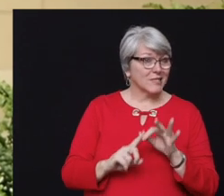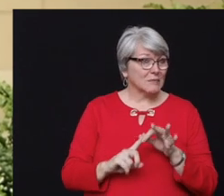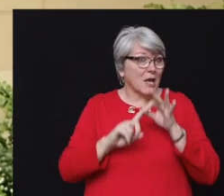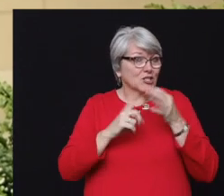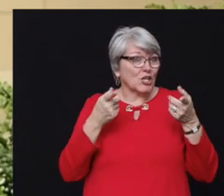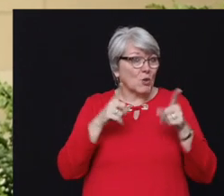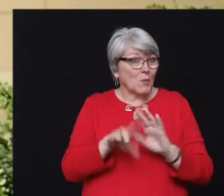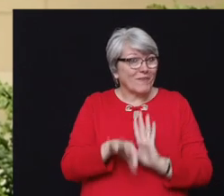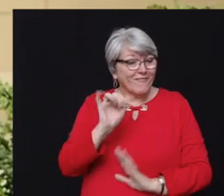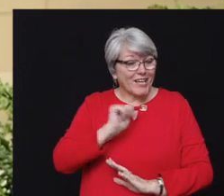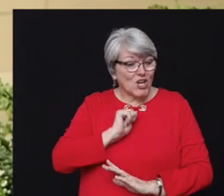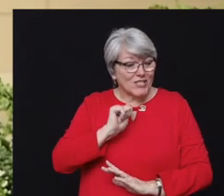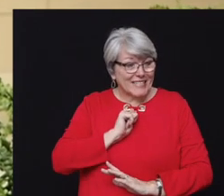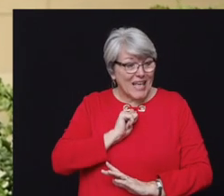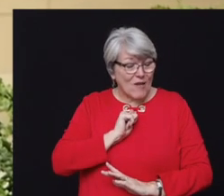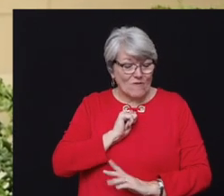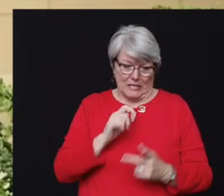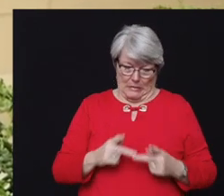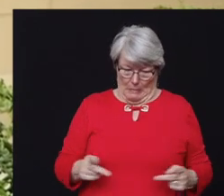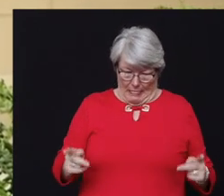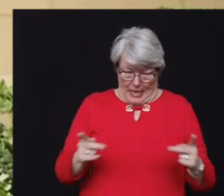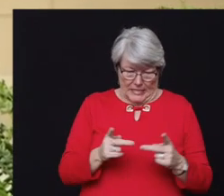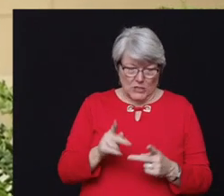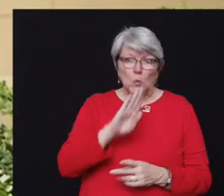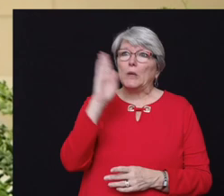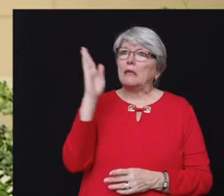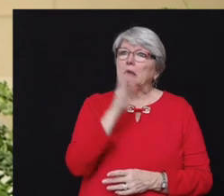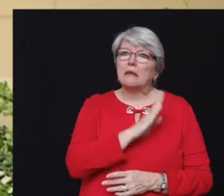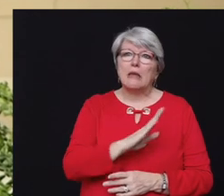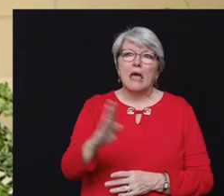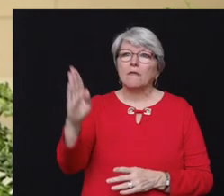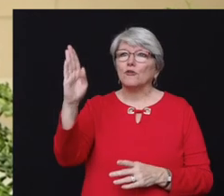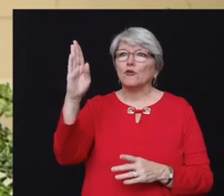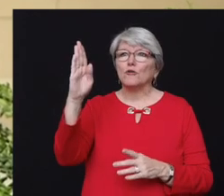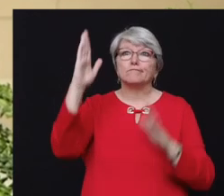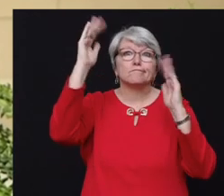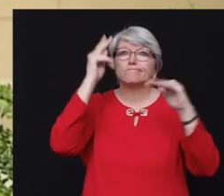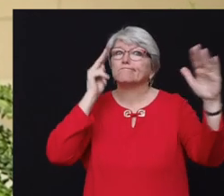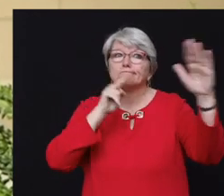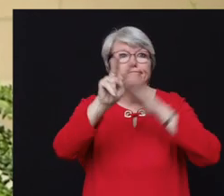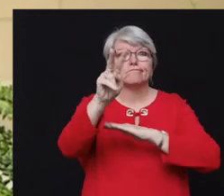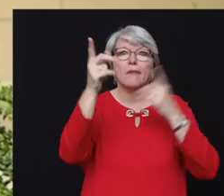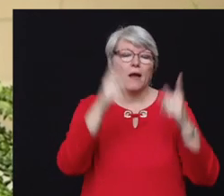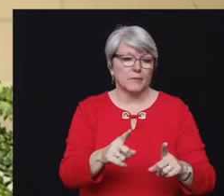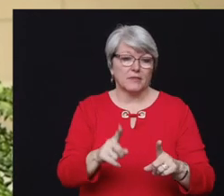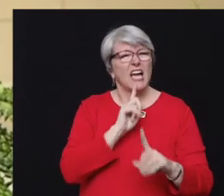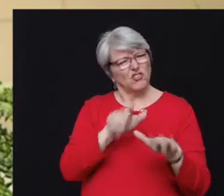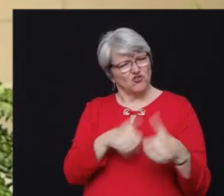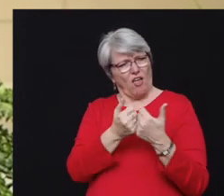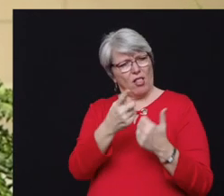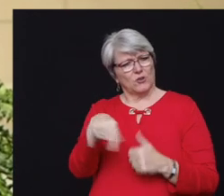especially when we find ourselves in places we never expected to be. I challenge